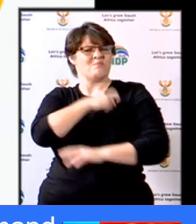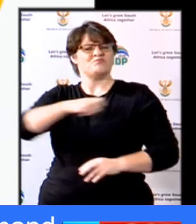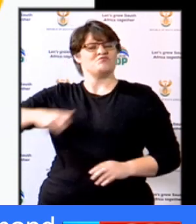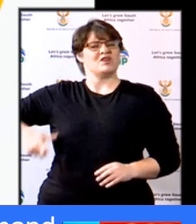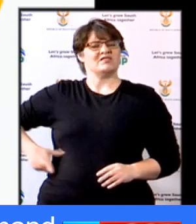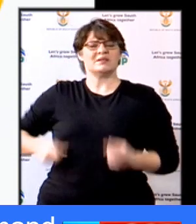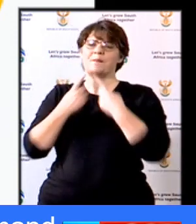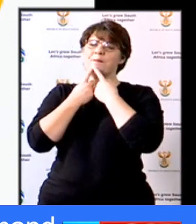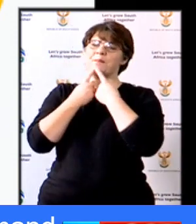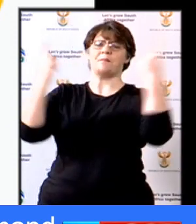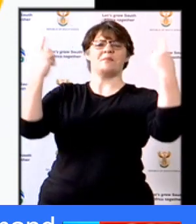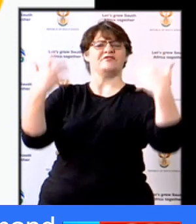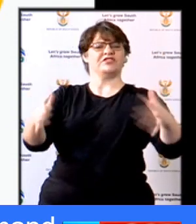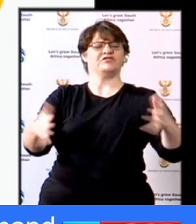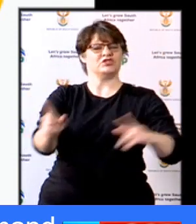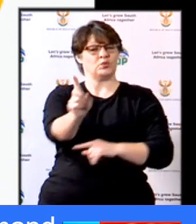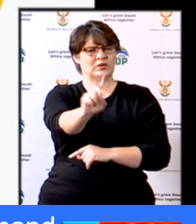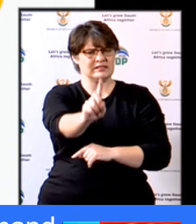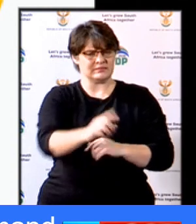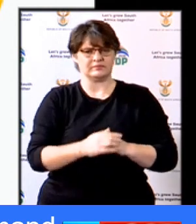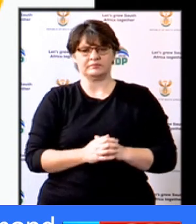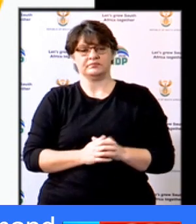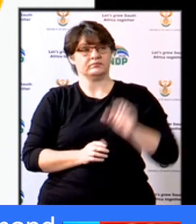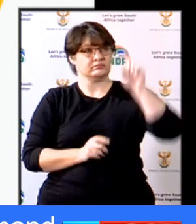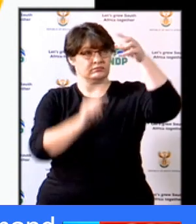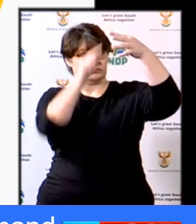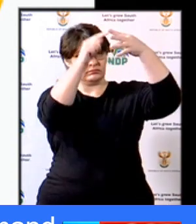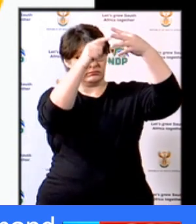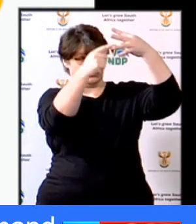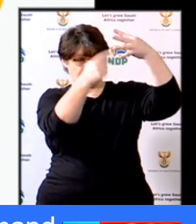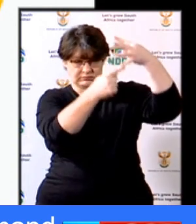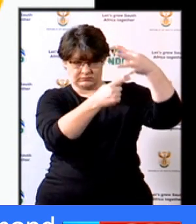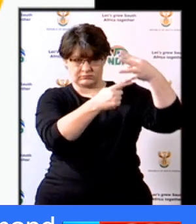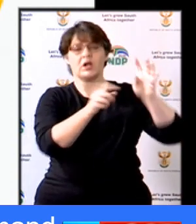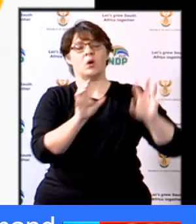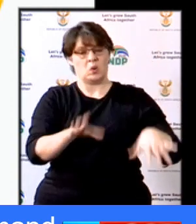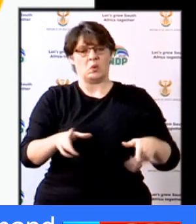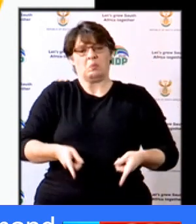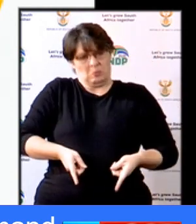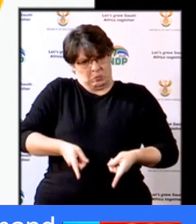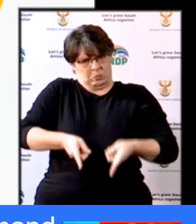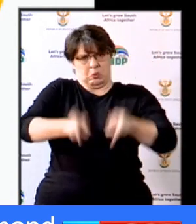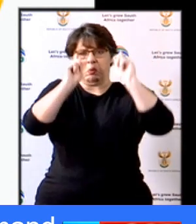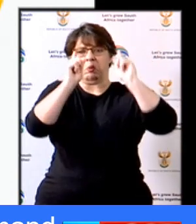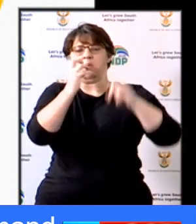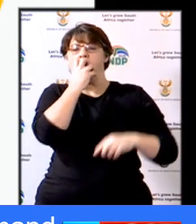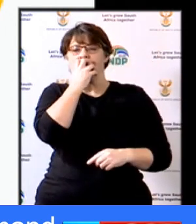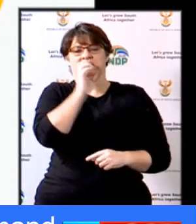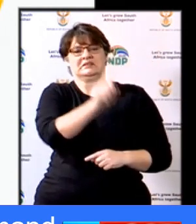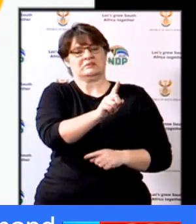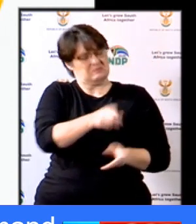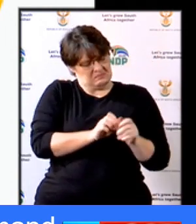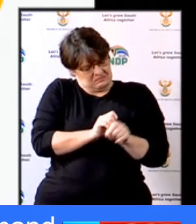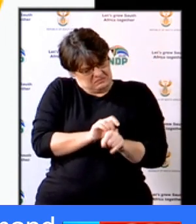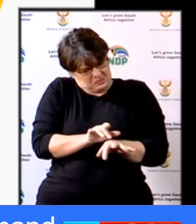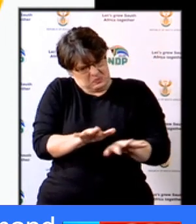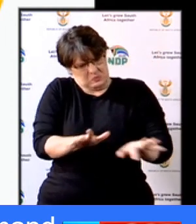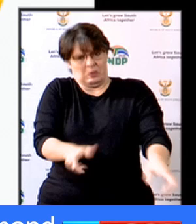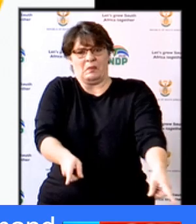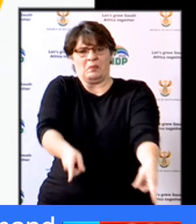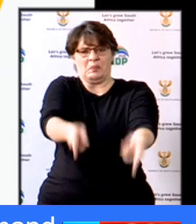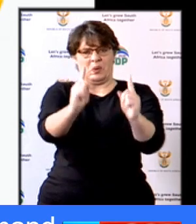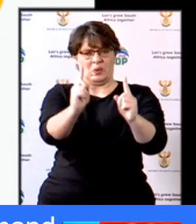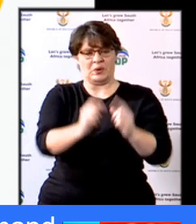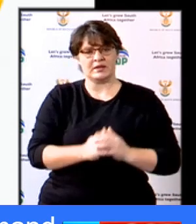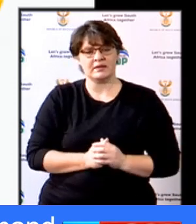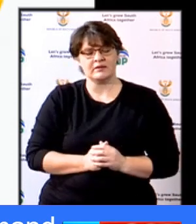did mention the areas that are deemed as hotspots.